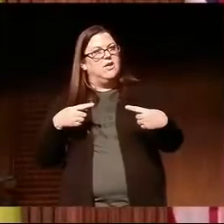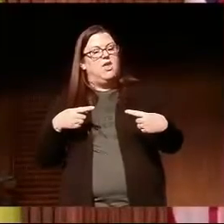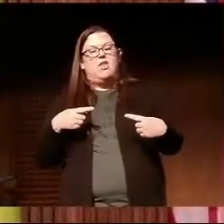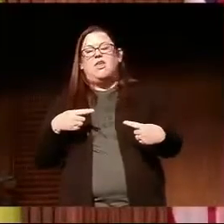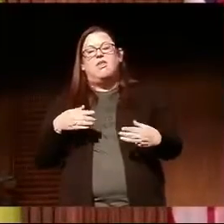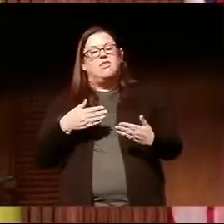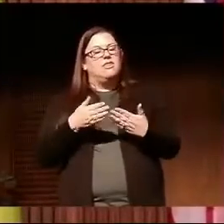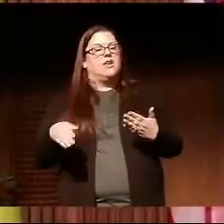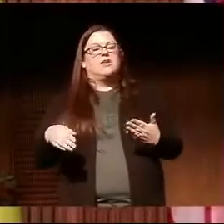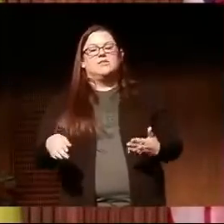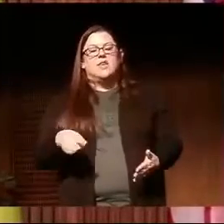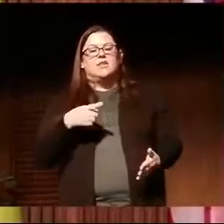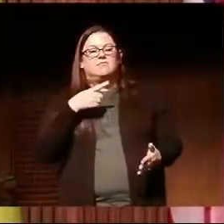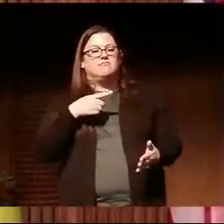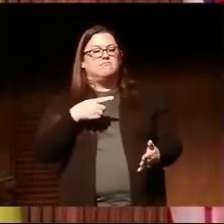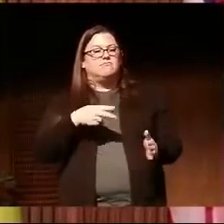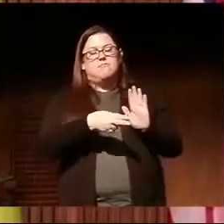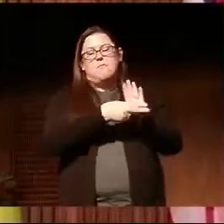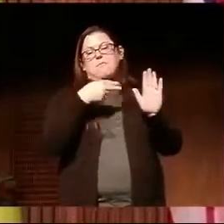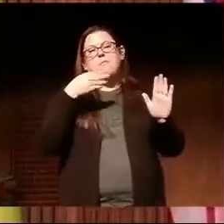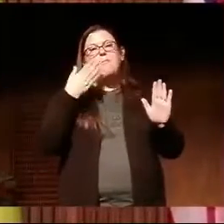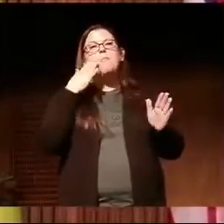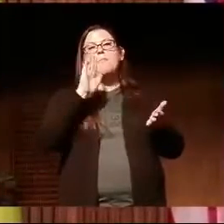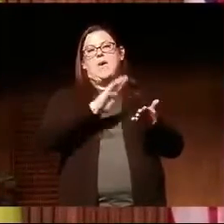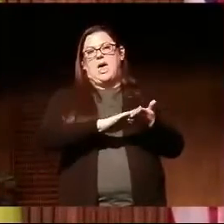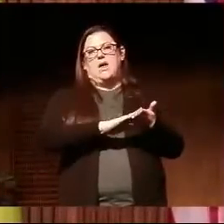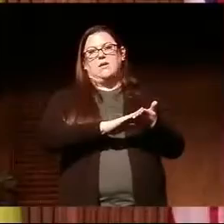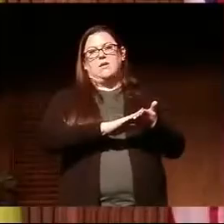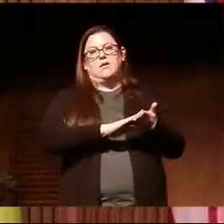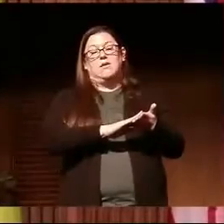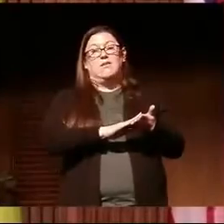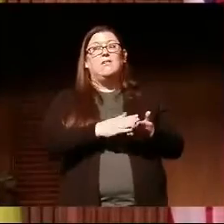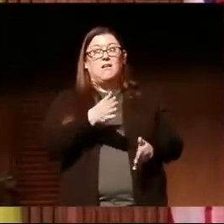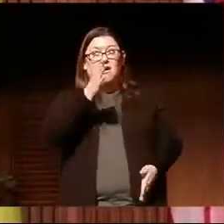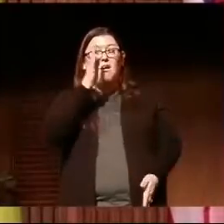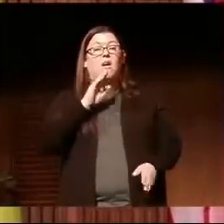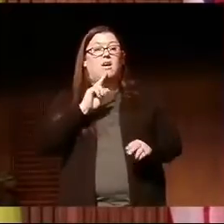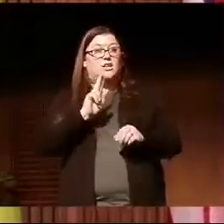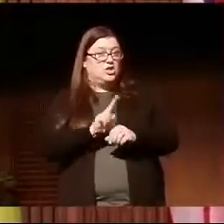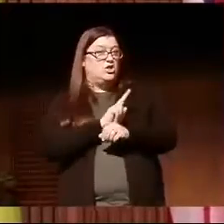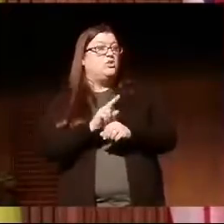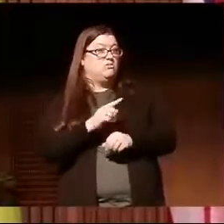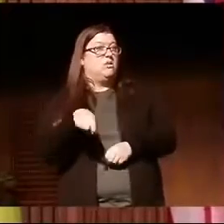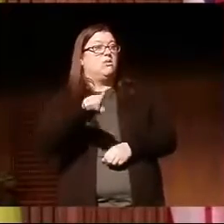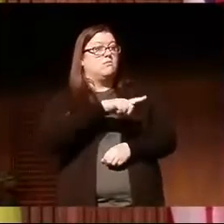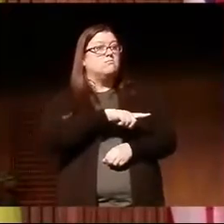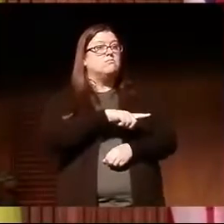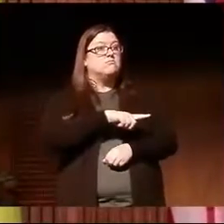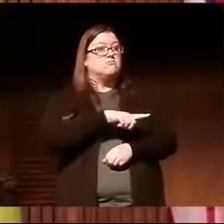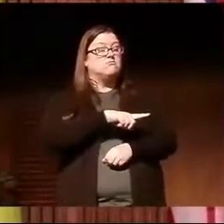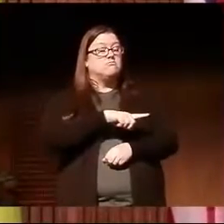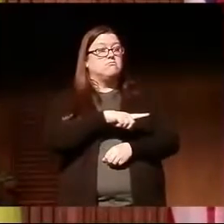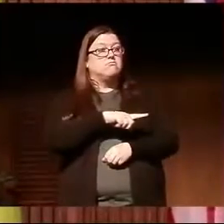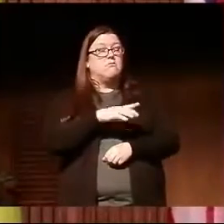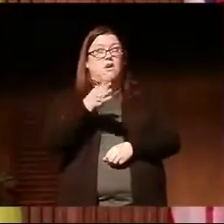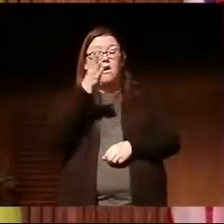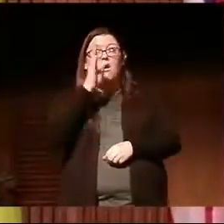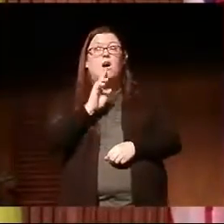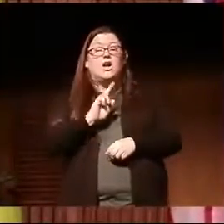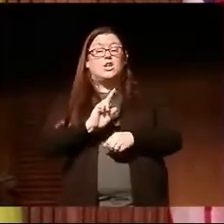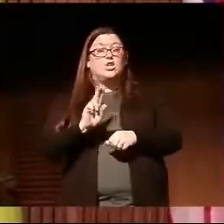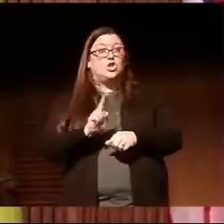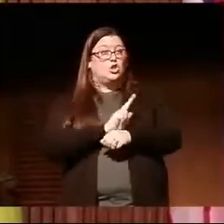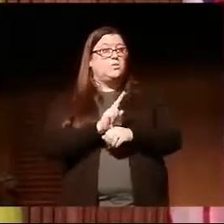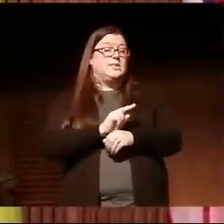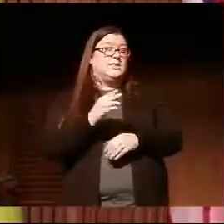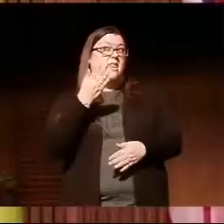written across them. God is using those. God uses the bad things. And in fact, God, we